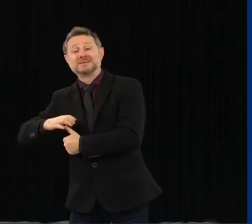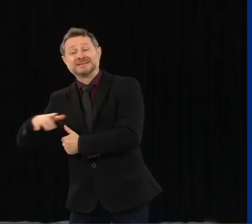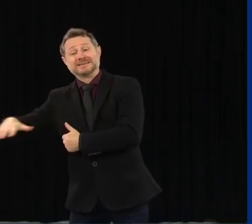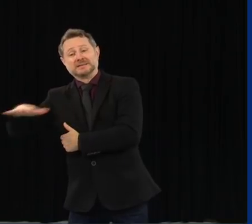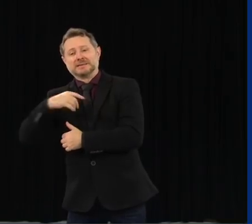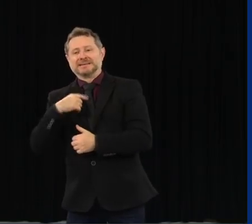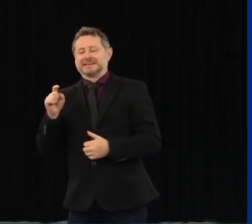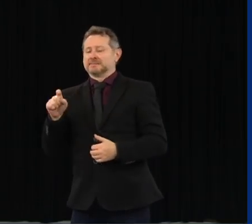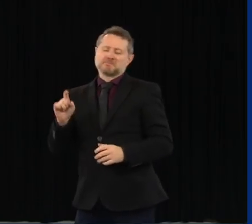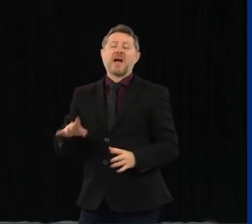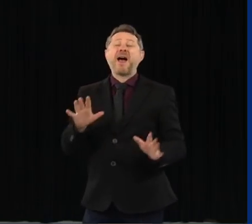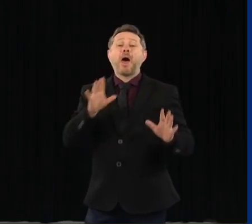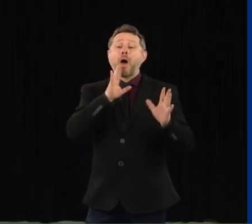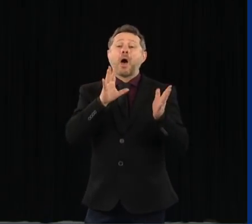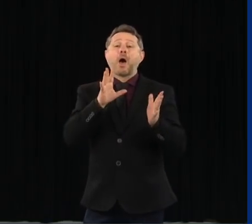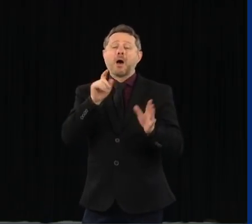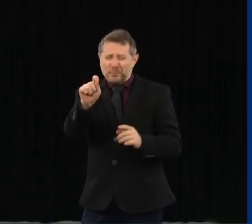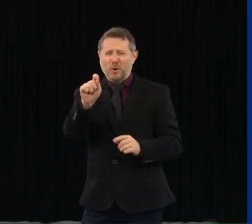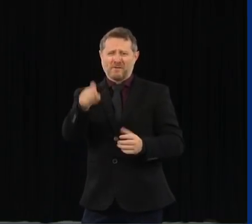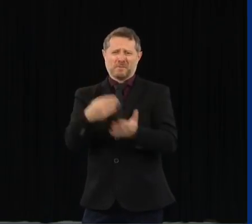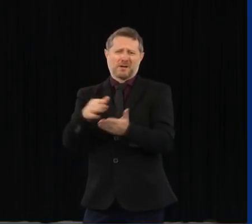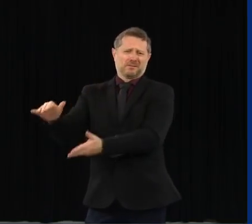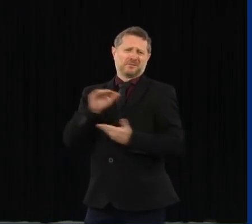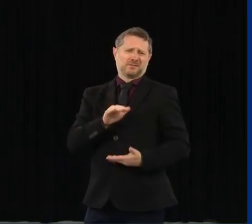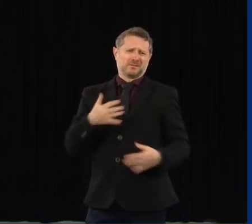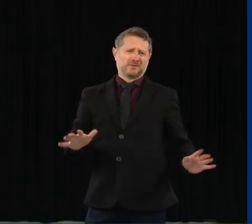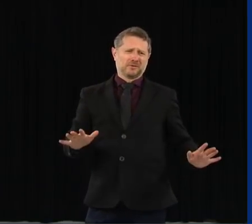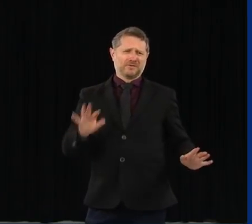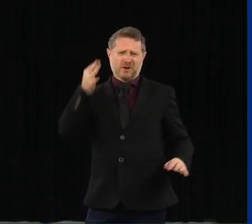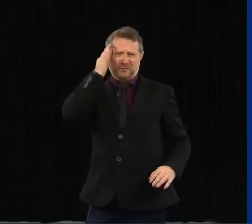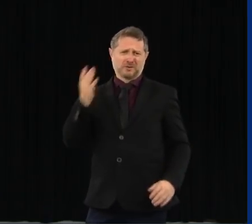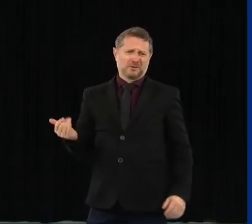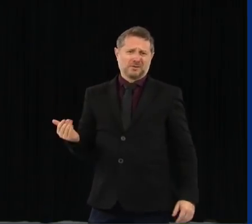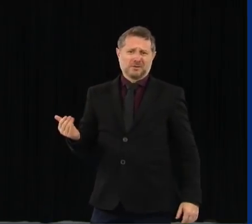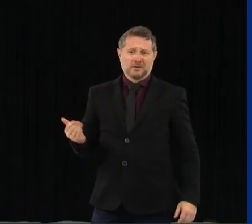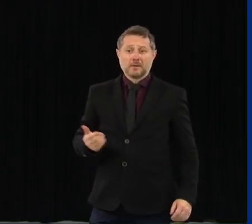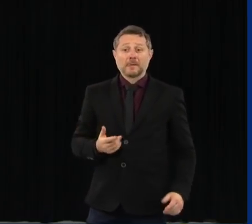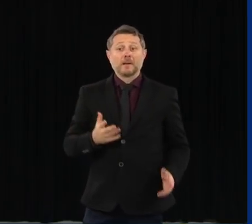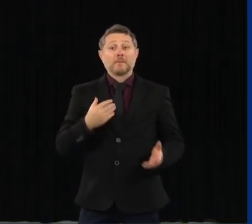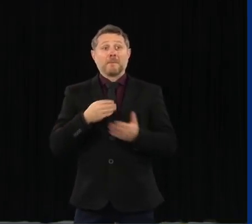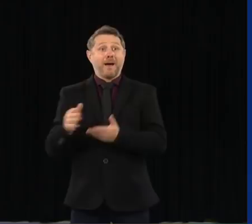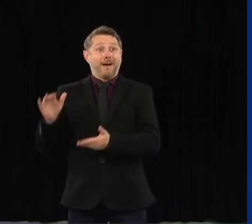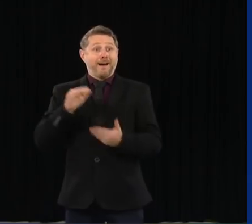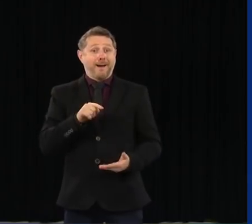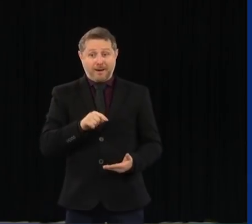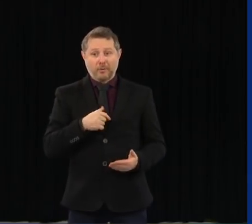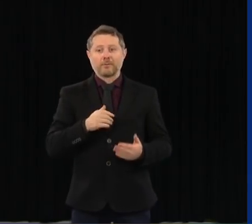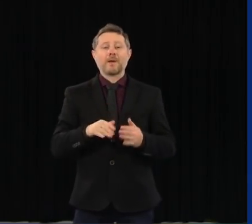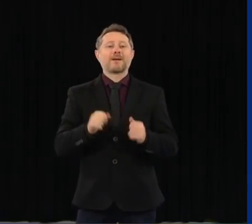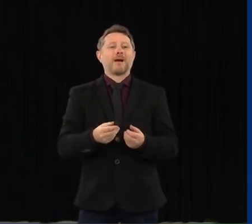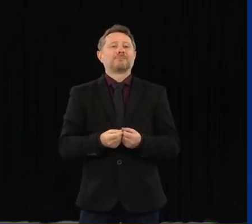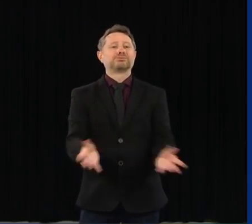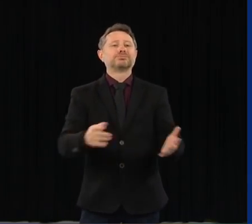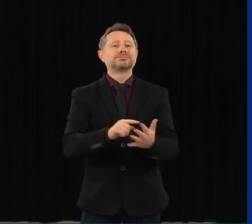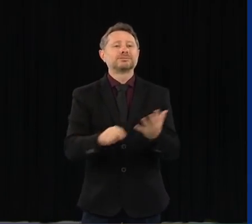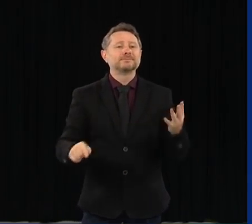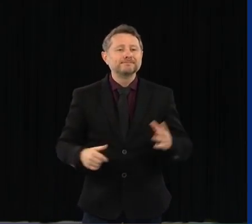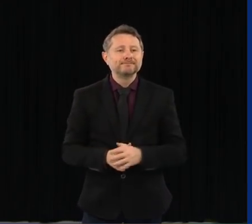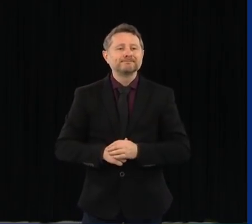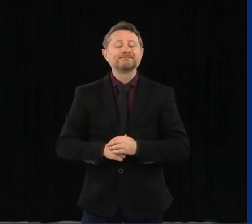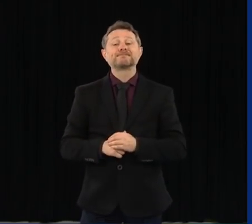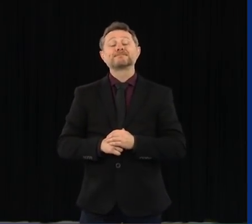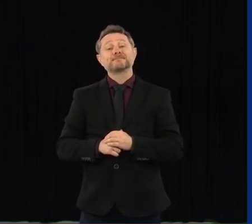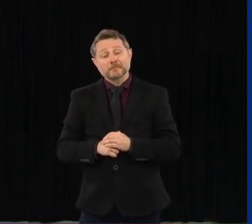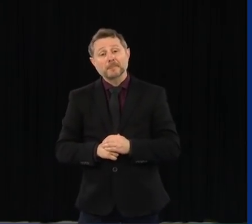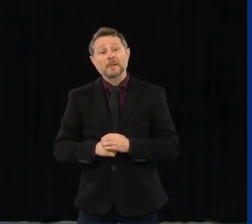federal assistance we get will be that calibration of the budget going forward. Coronavirus response in